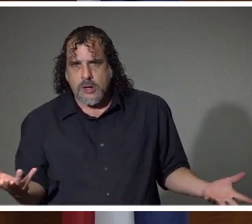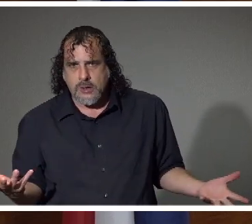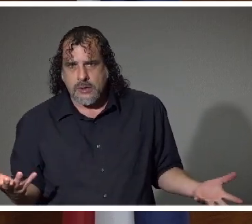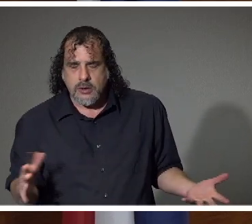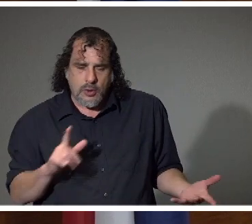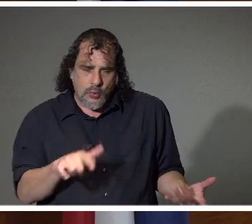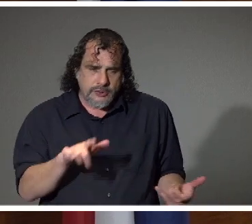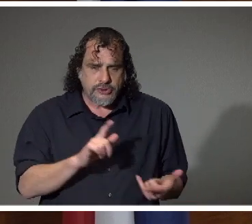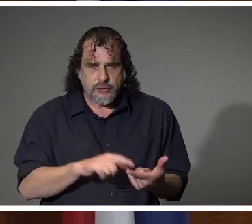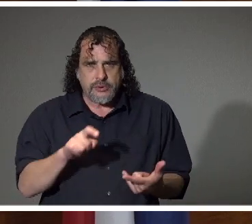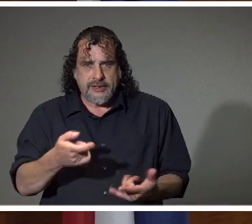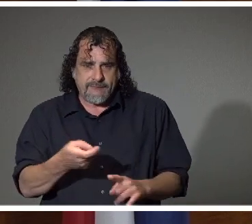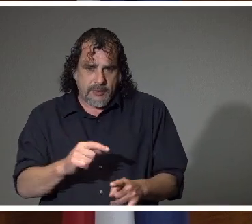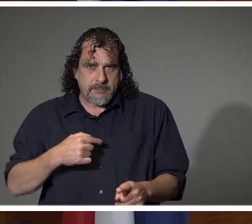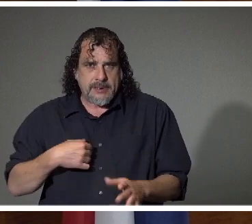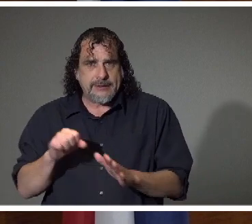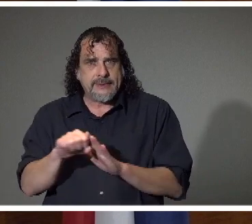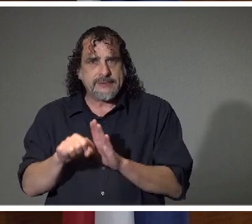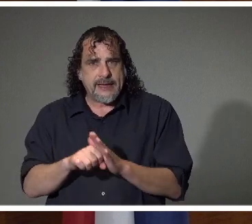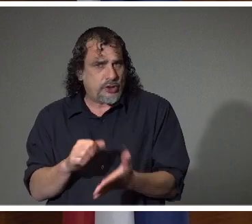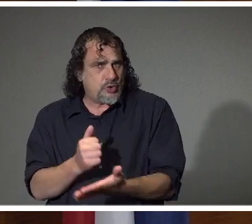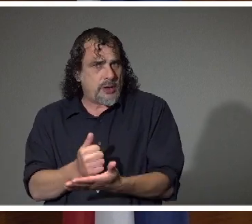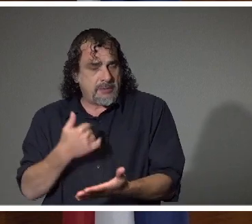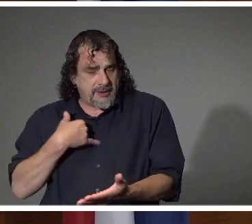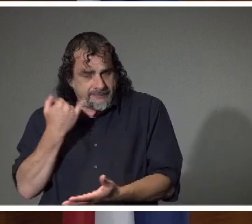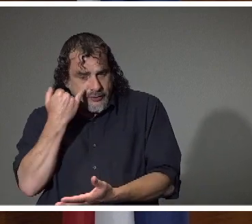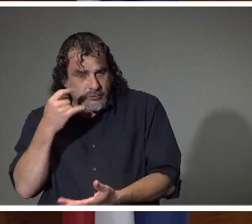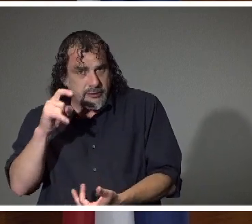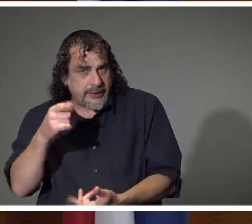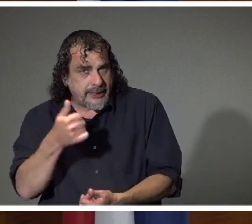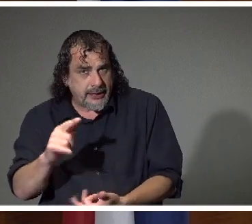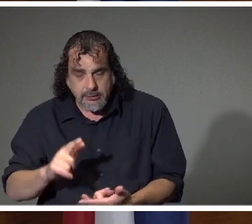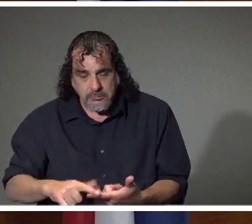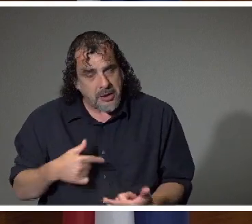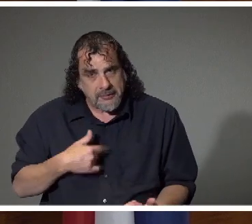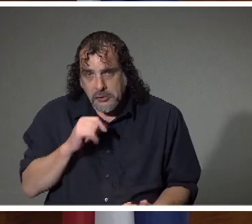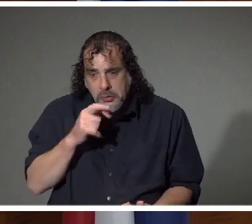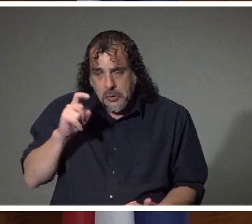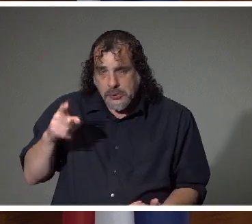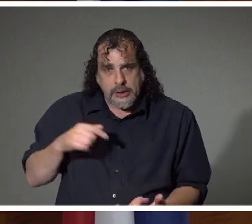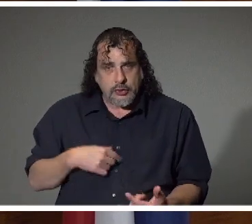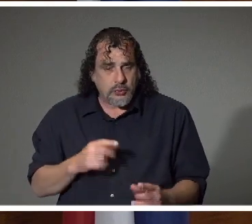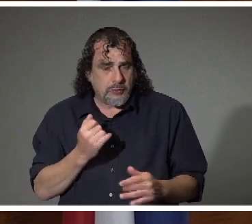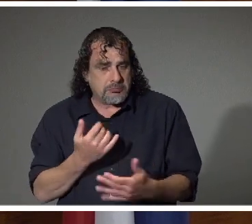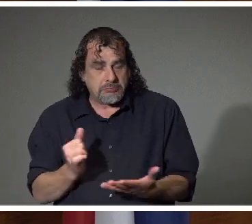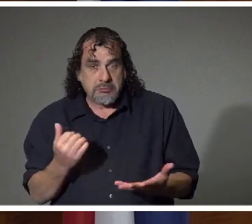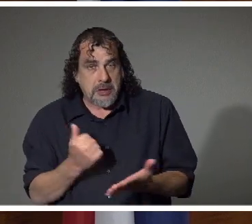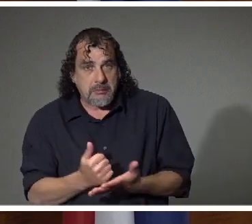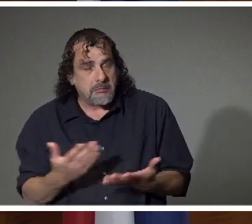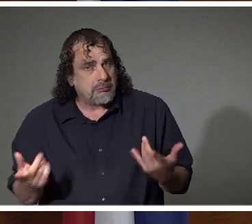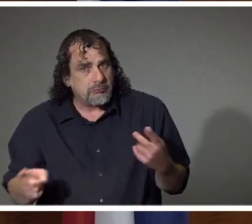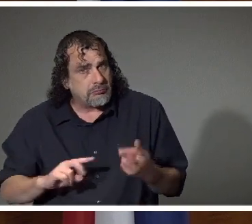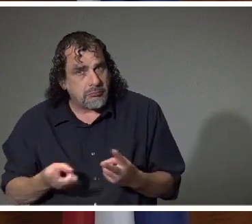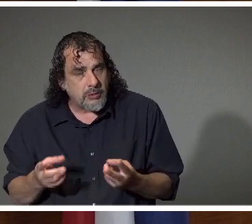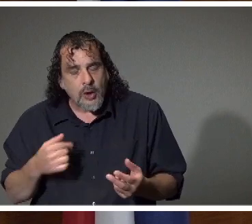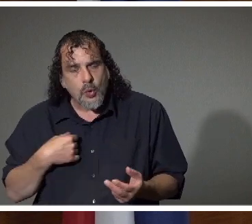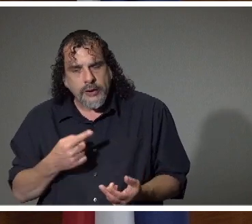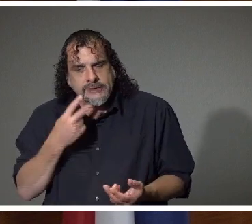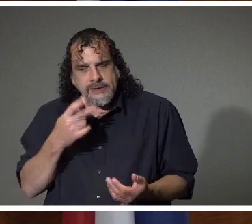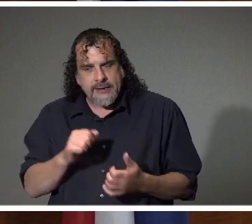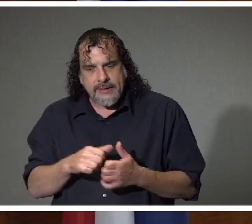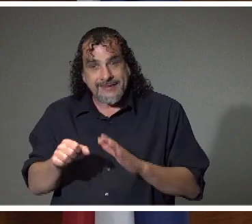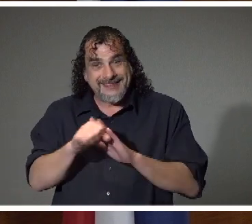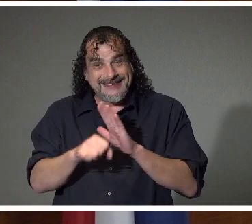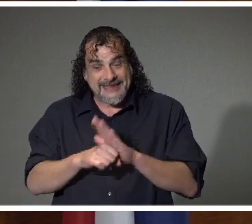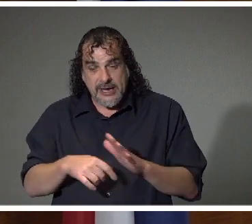resources they may need from the state, if they need any, to help monitor. The thing that we did is we said the state is no longer